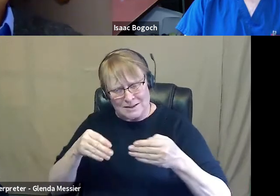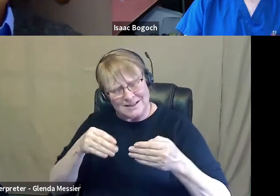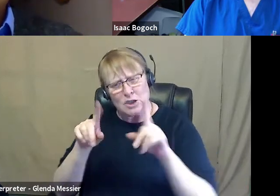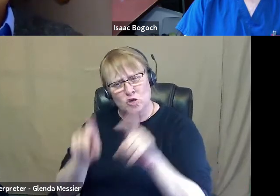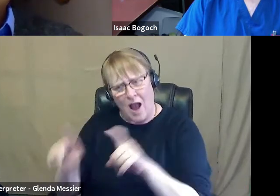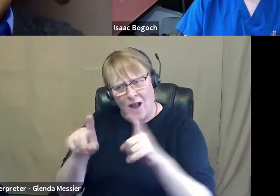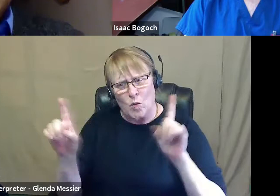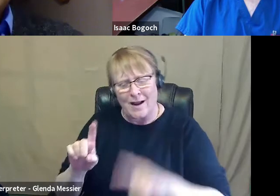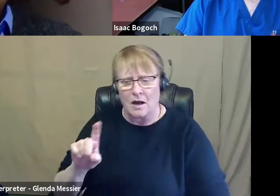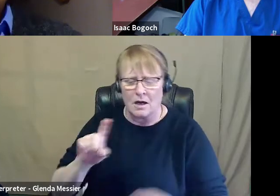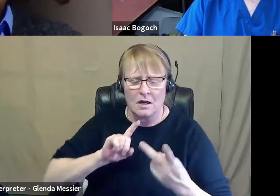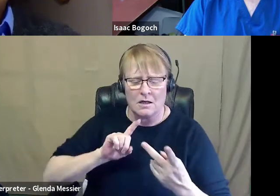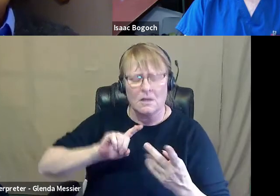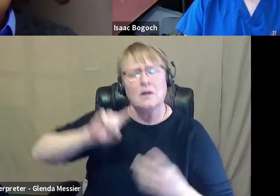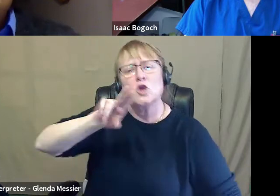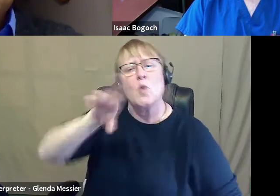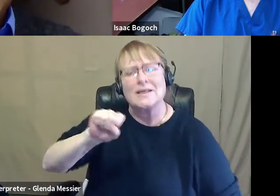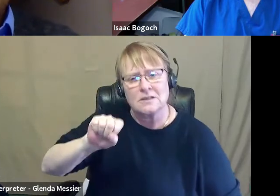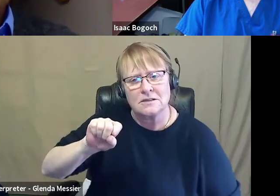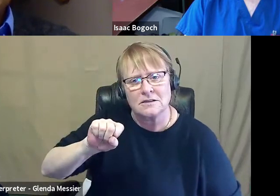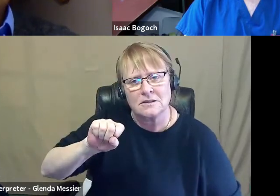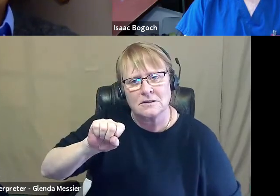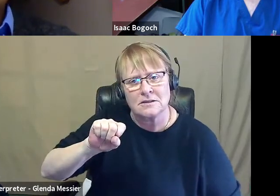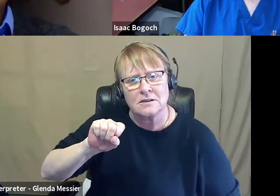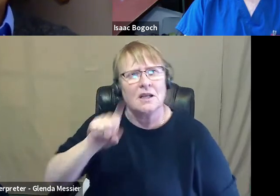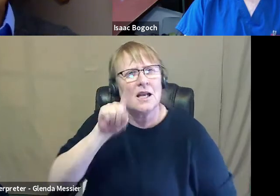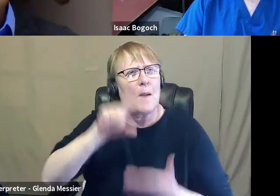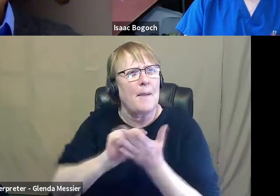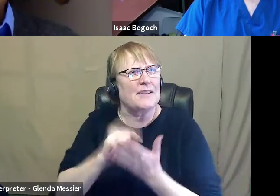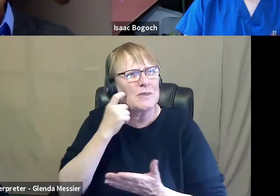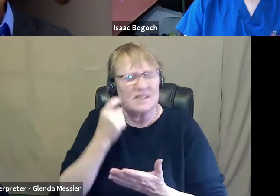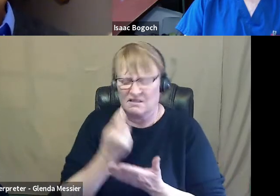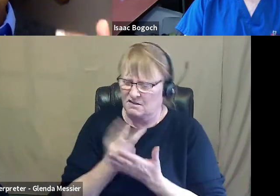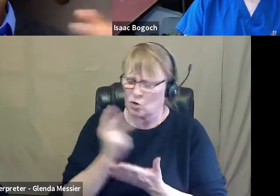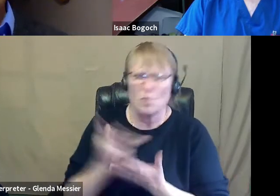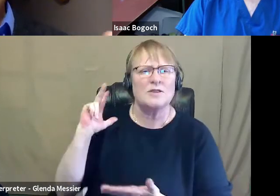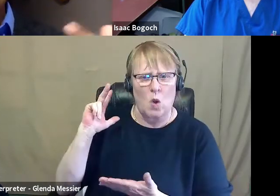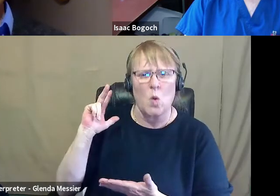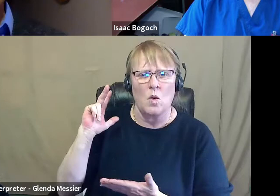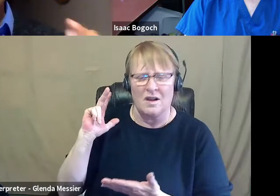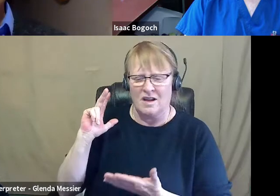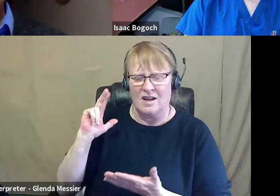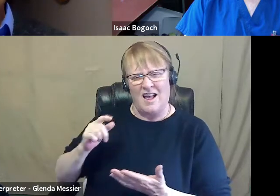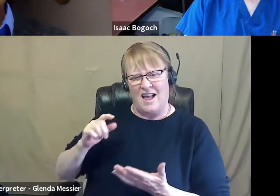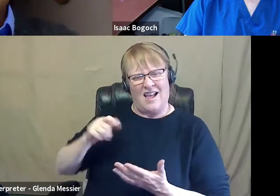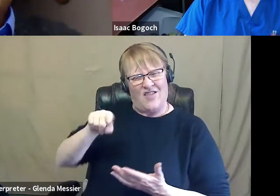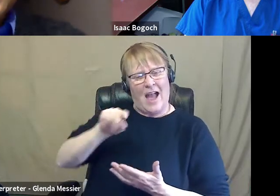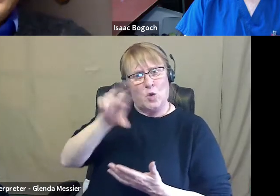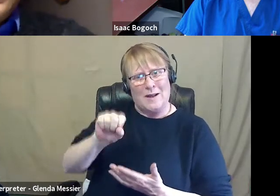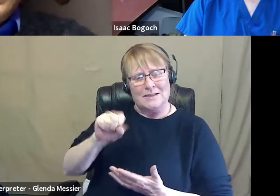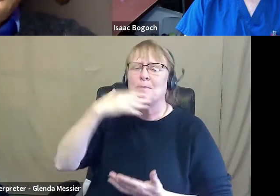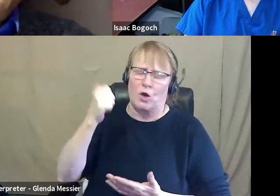place in the United States that was licensed, that was published a few weeks ago. And I think, to me, a much better trial, more compelling, not